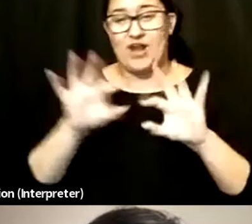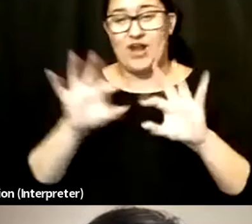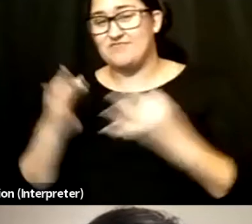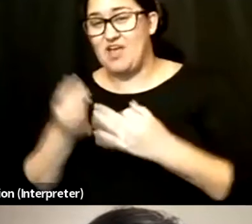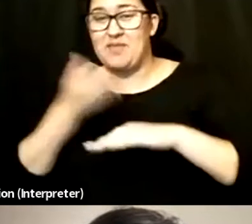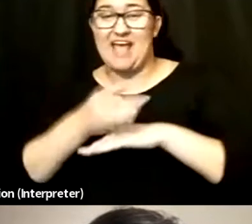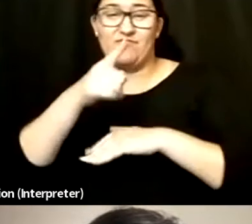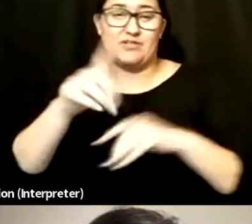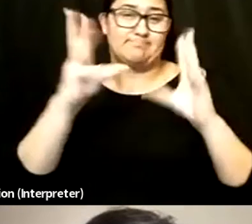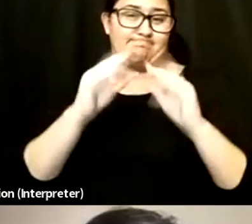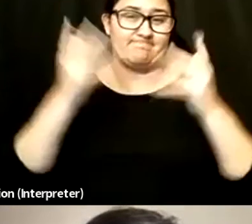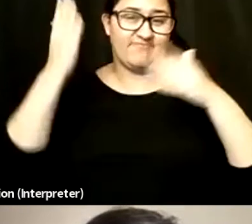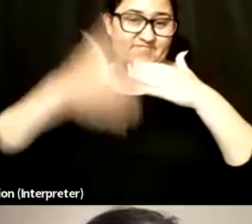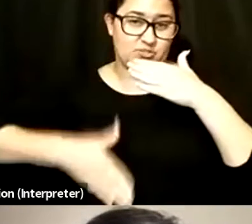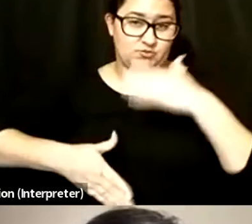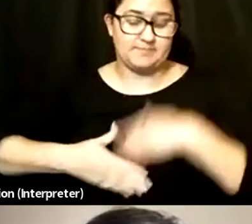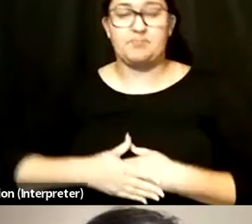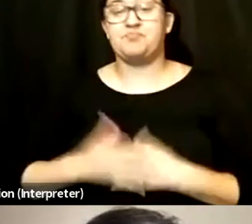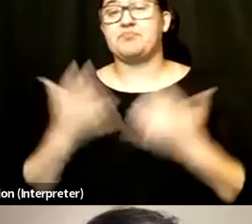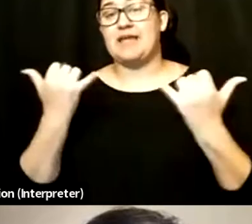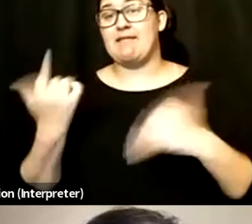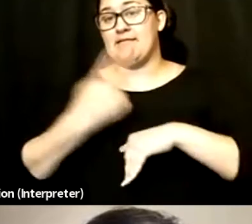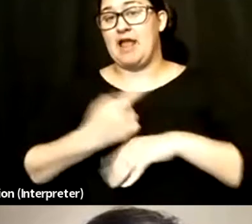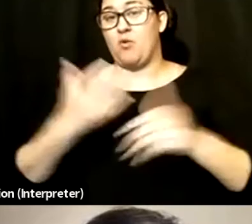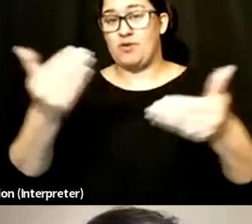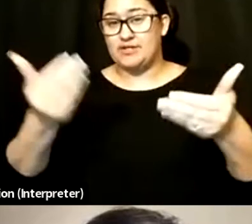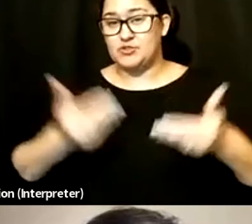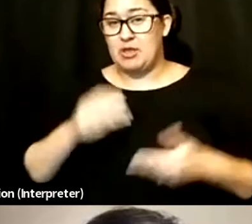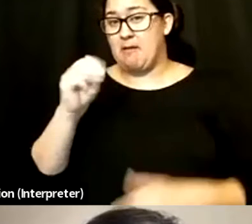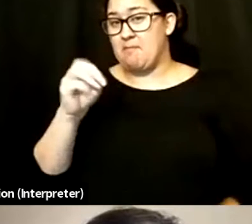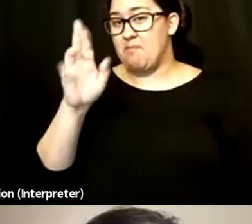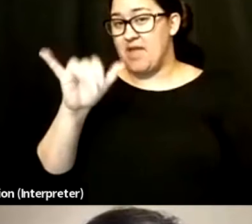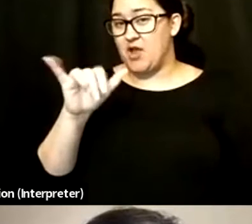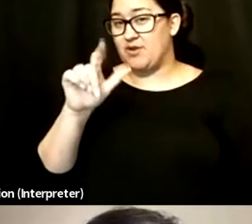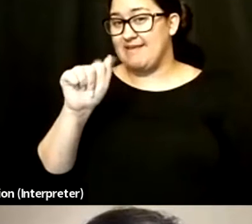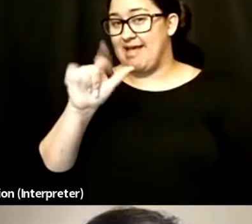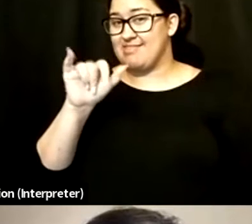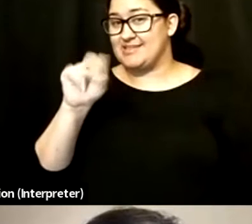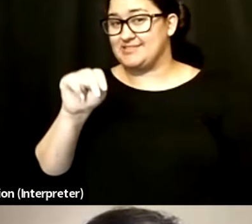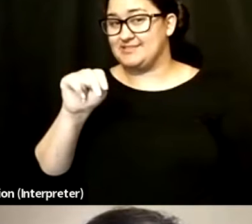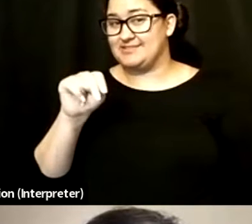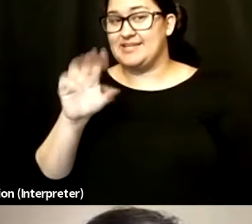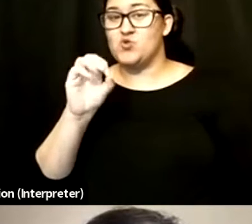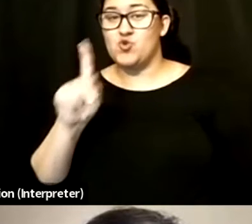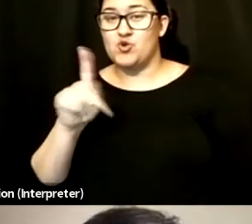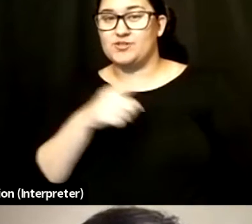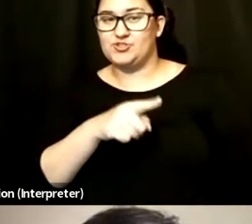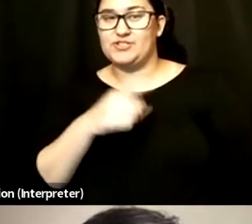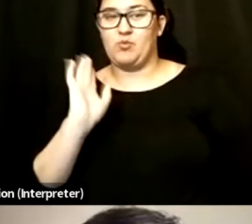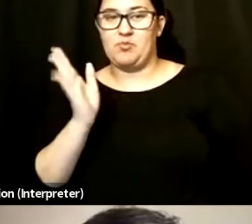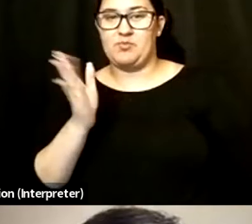webinar ends. And now I'd like to introduce Mary Allison Cook, who will be our moderator for this webinar.